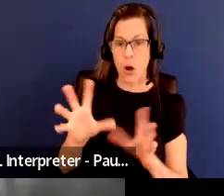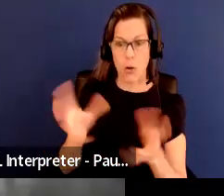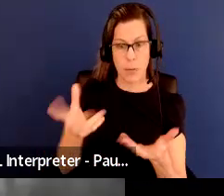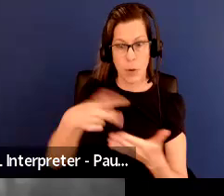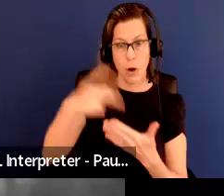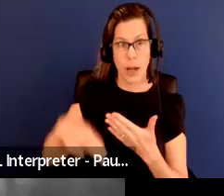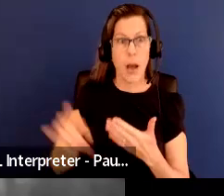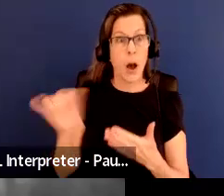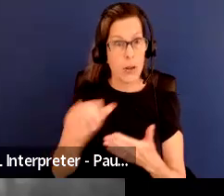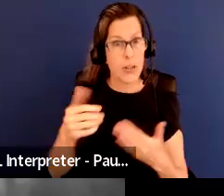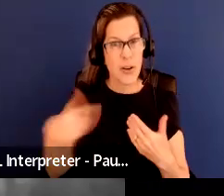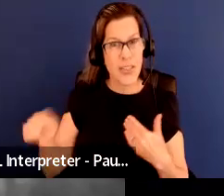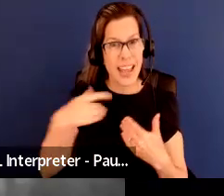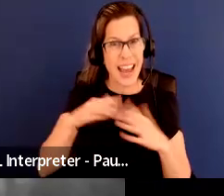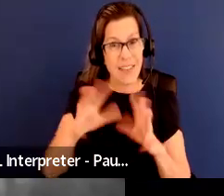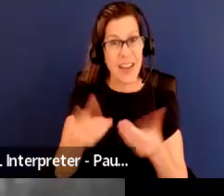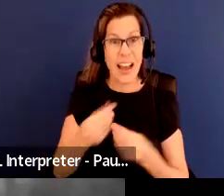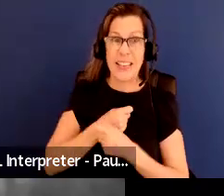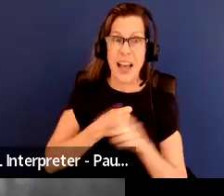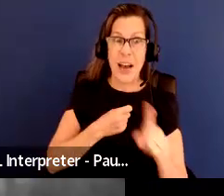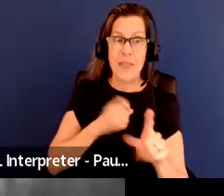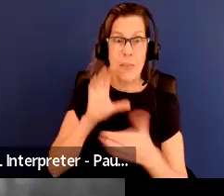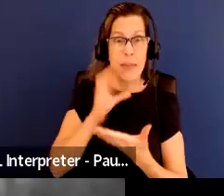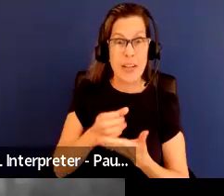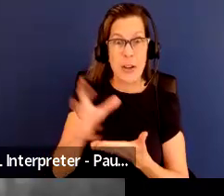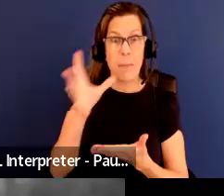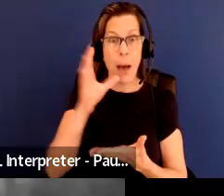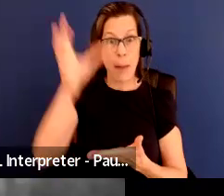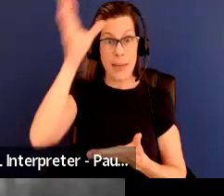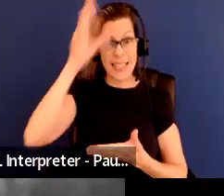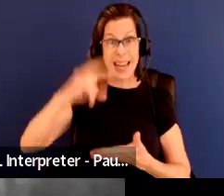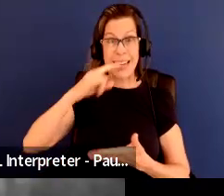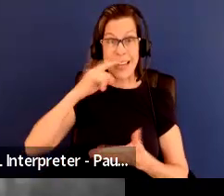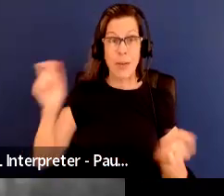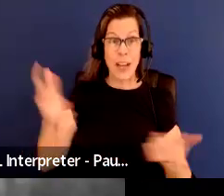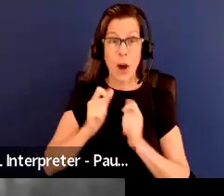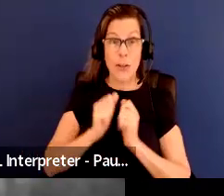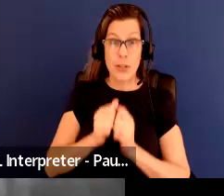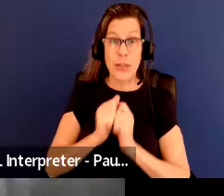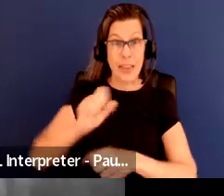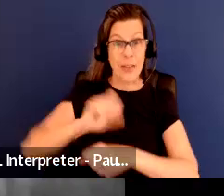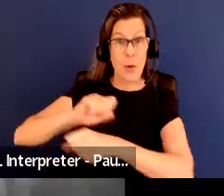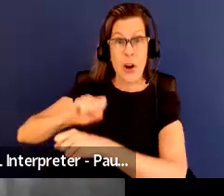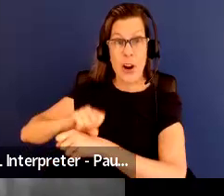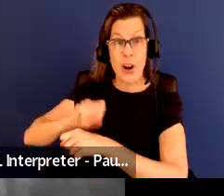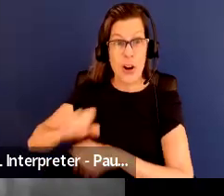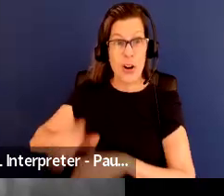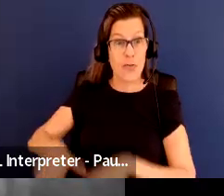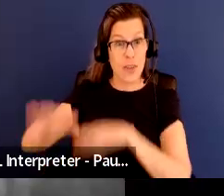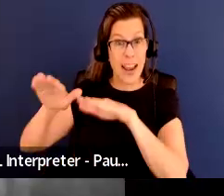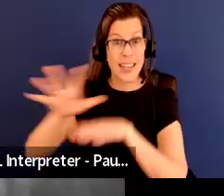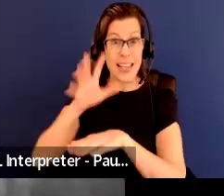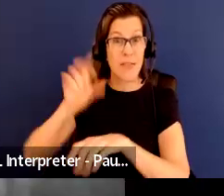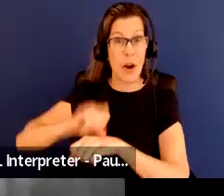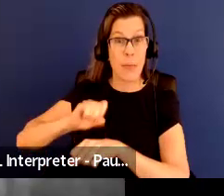families. So I love this picture where I assume it's like mom and dad and kids, because we all did it together. As being raised in farm work,